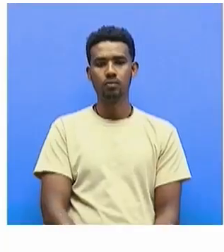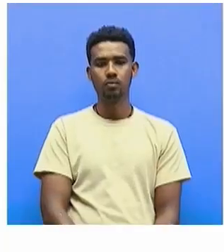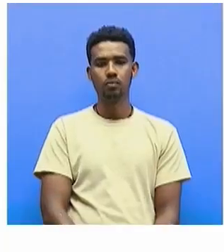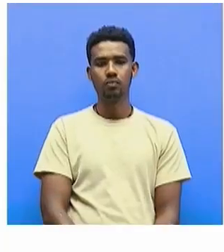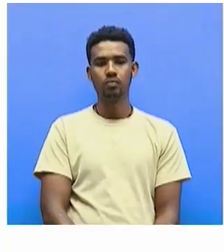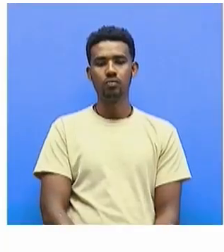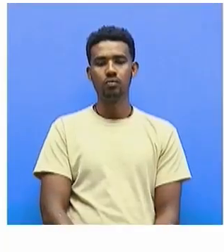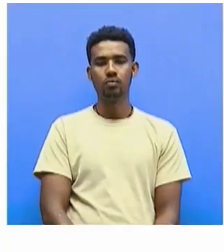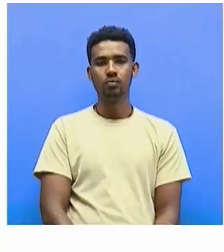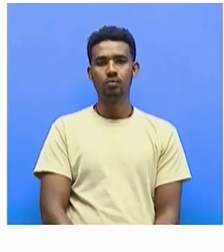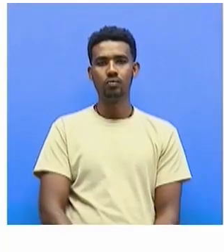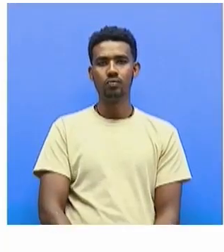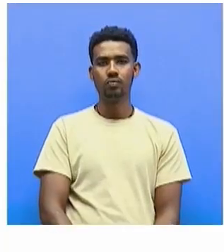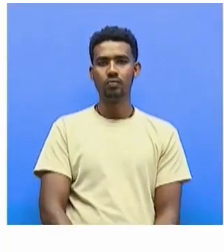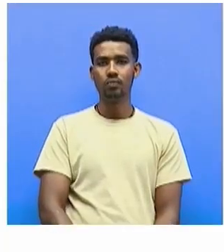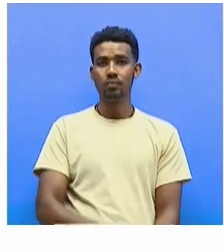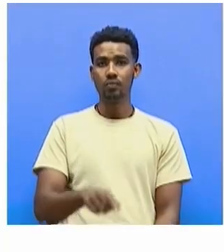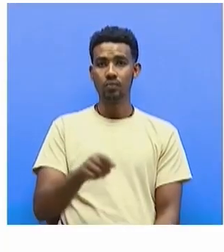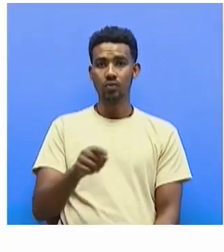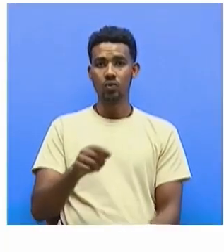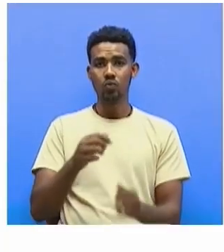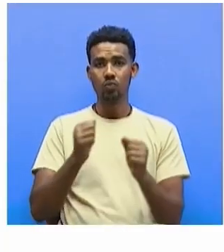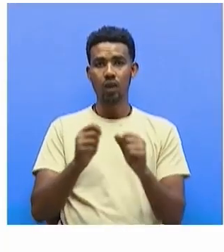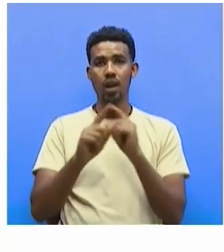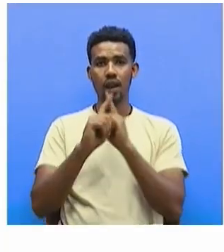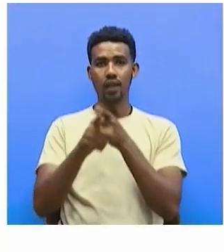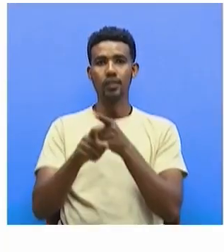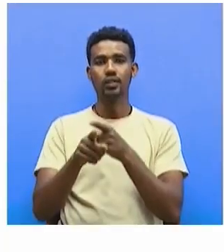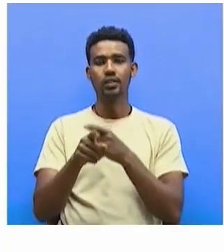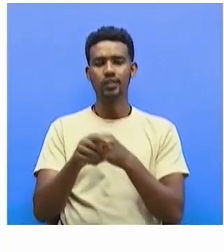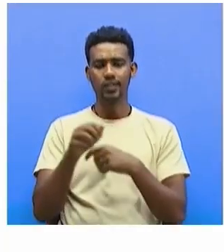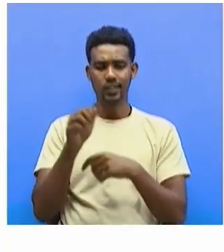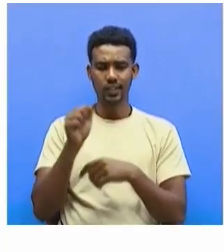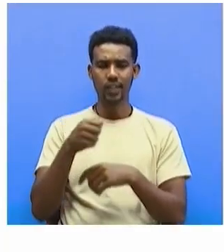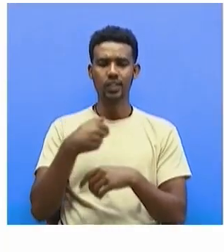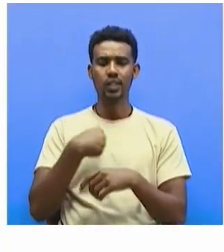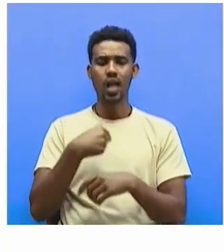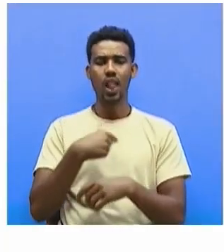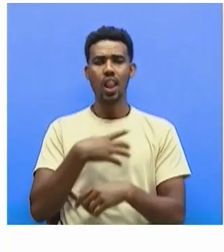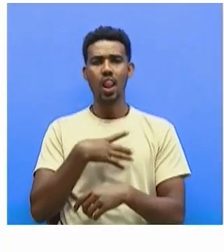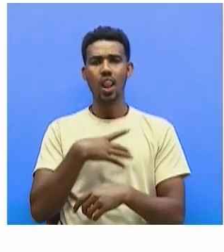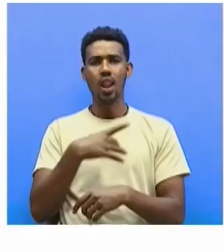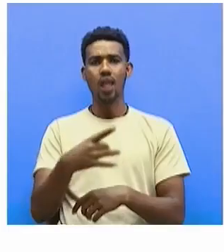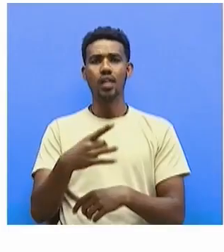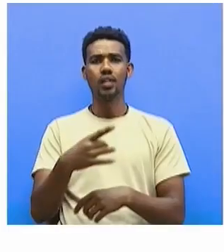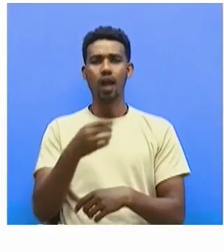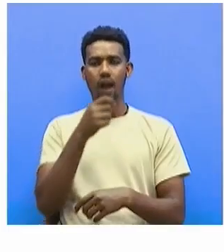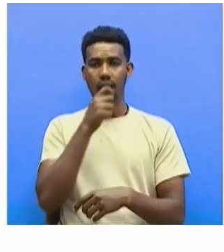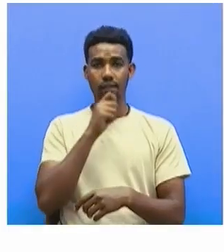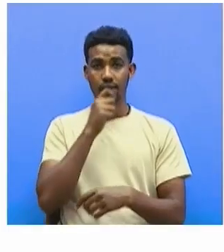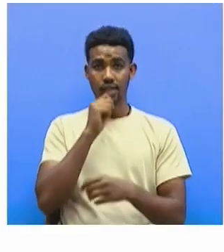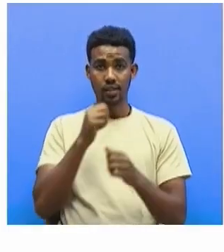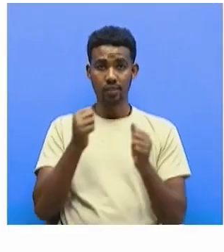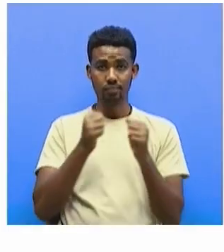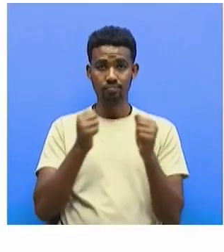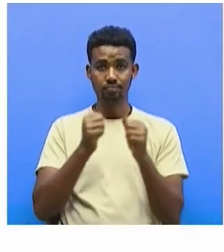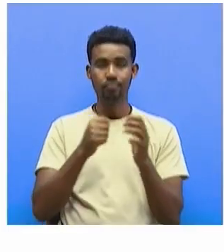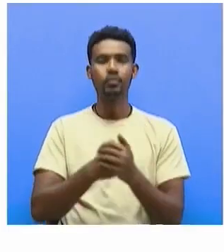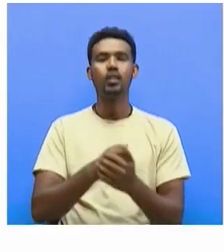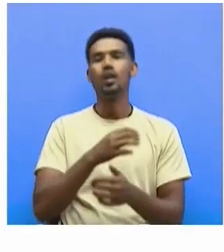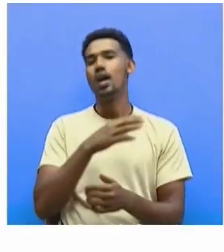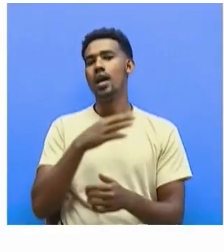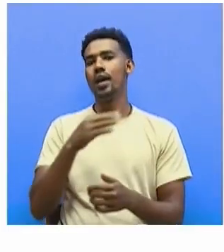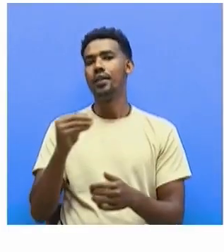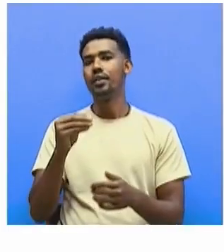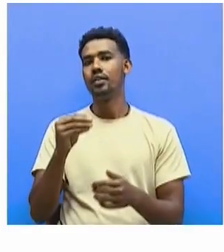Yes, I do. You can answer even like this. Yes, I do like ice cream. And also, what about